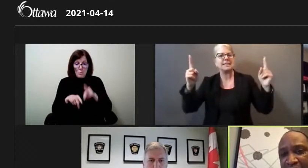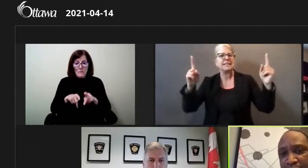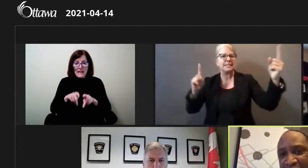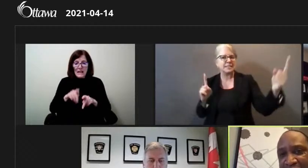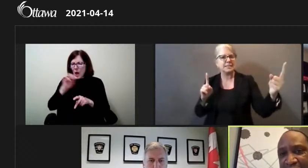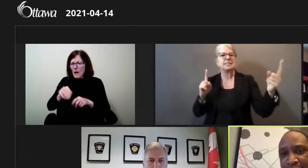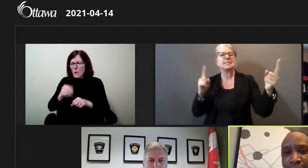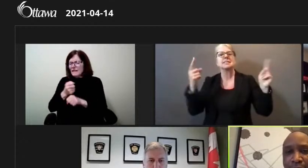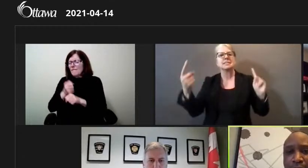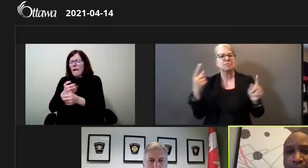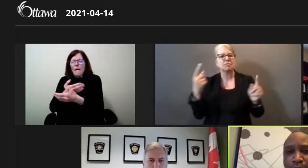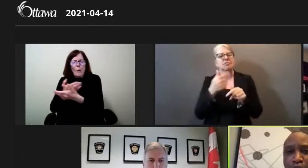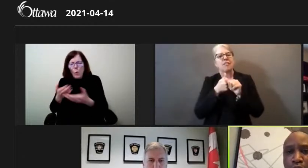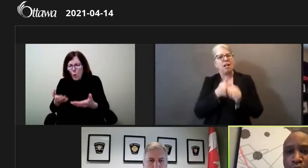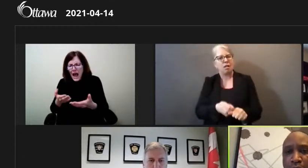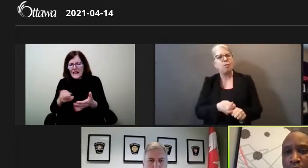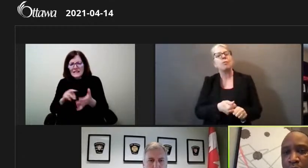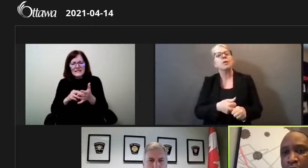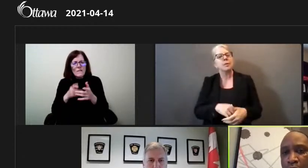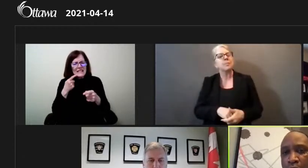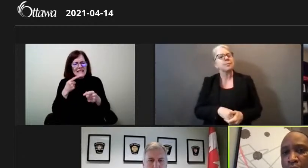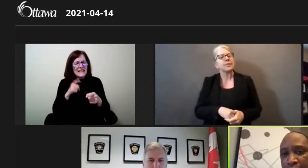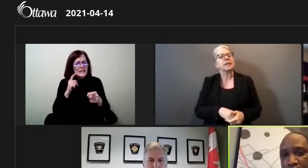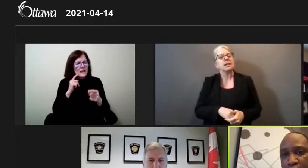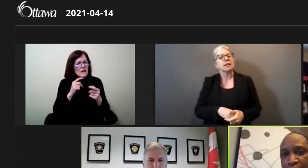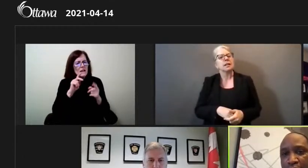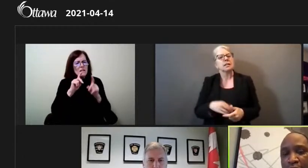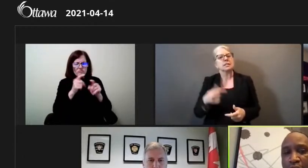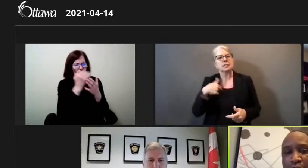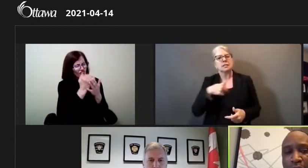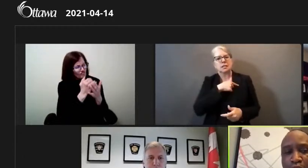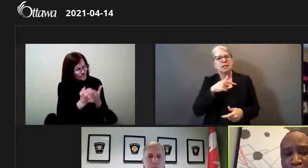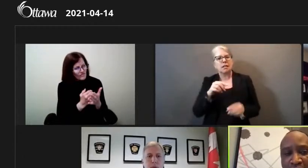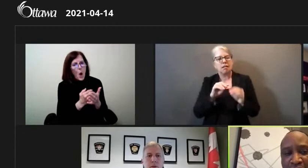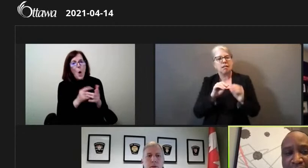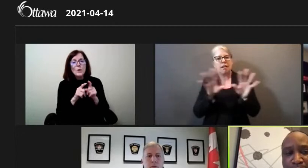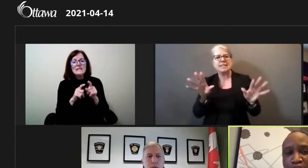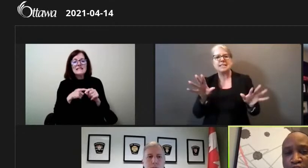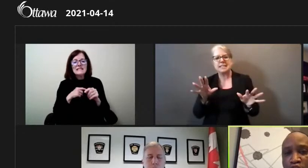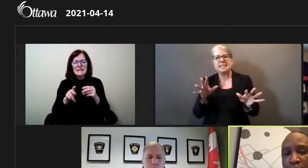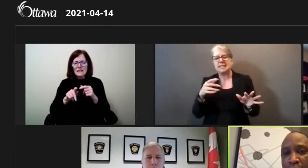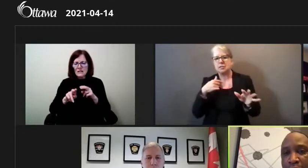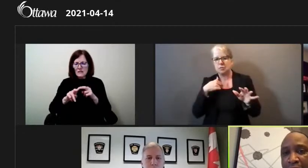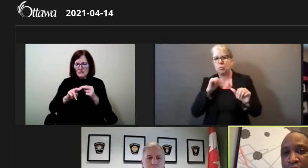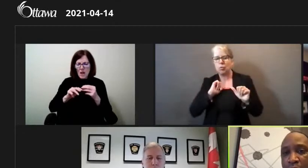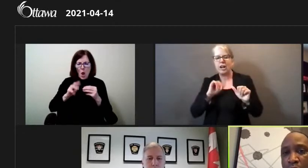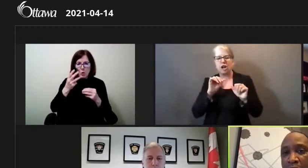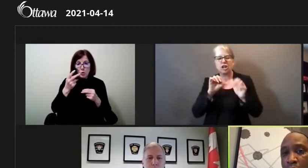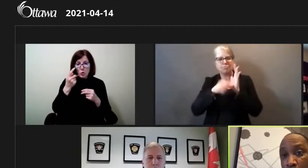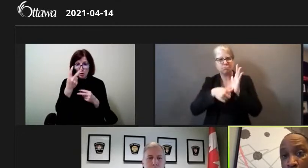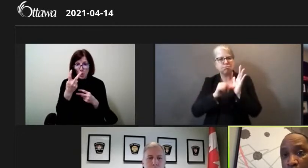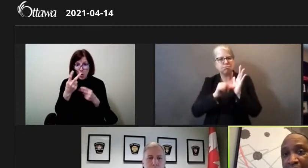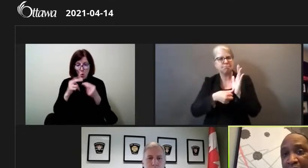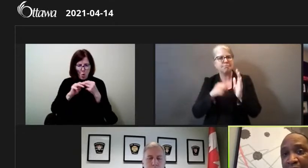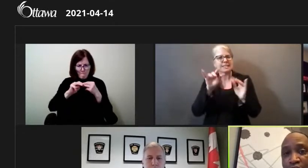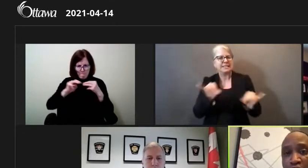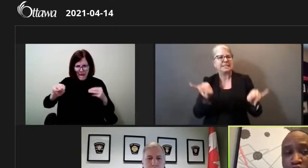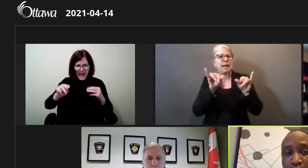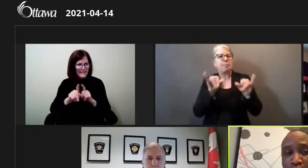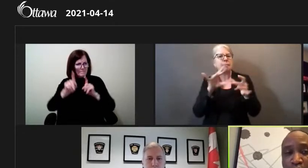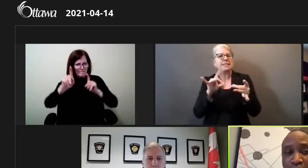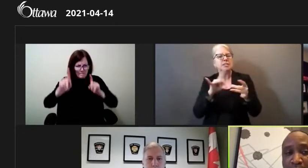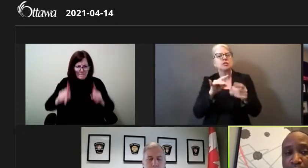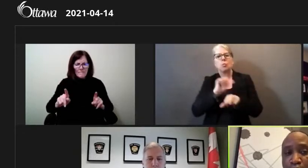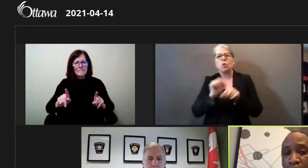social distancing is maintained. So we are obviously pushing that message, and we are working in conjunction